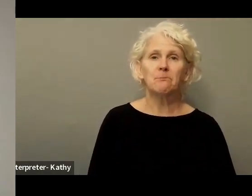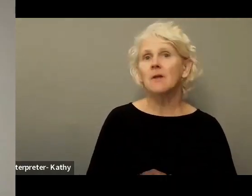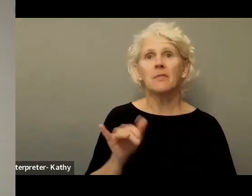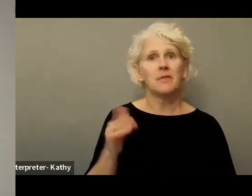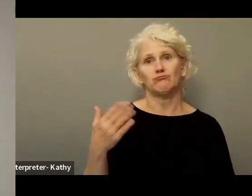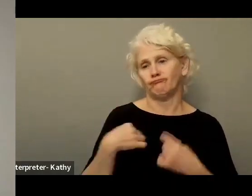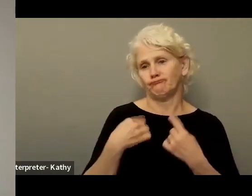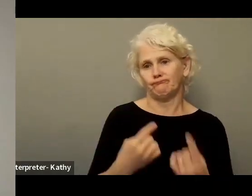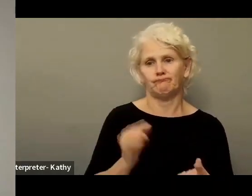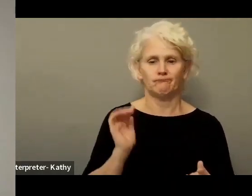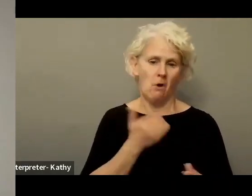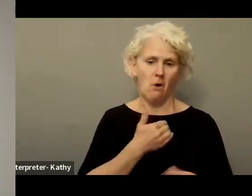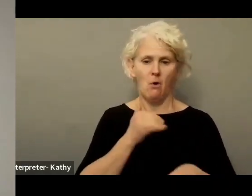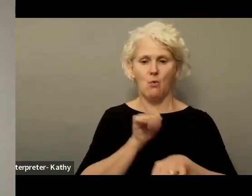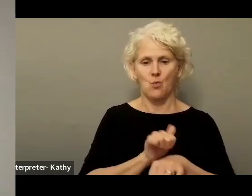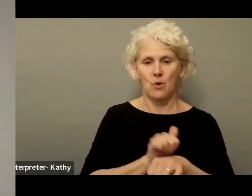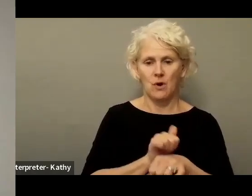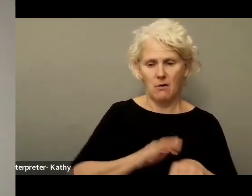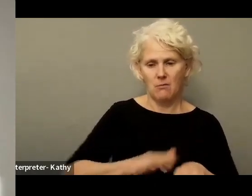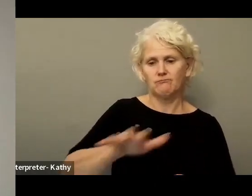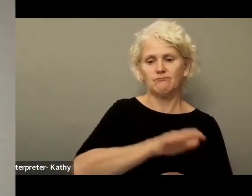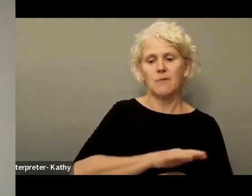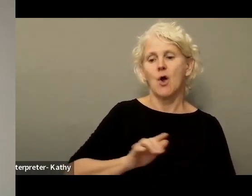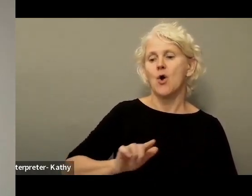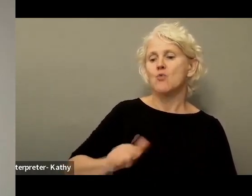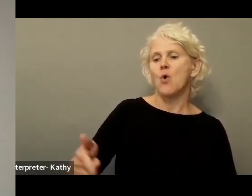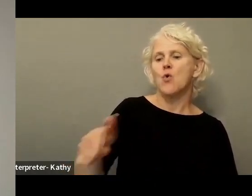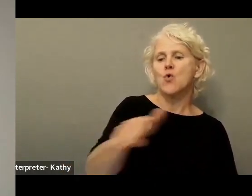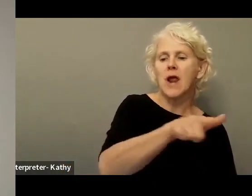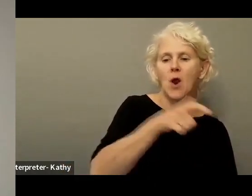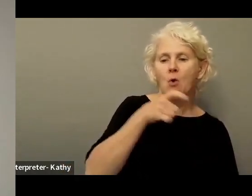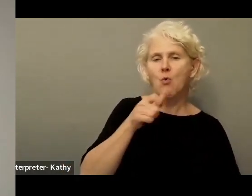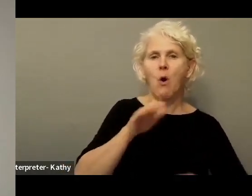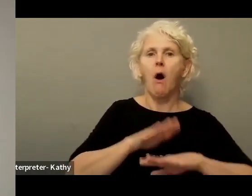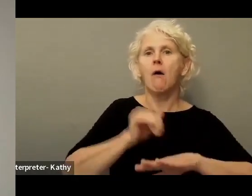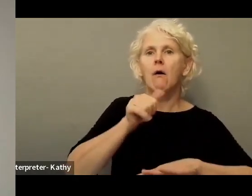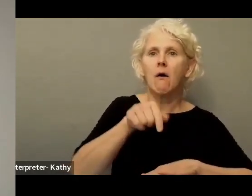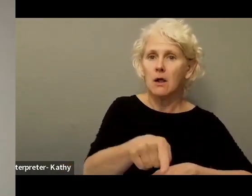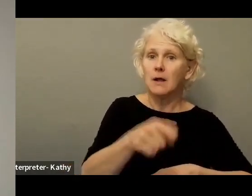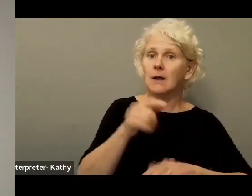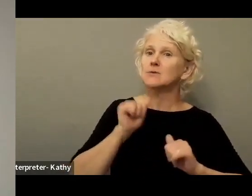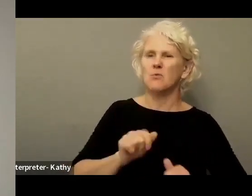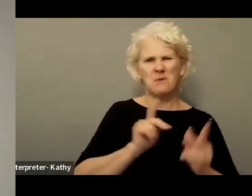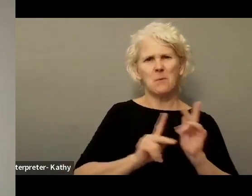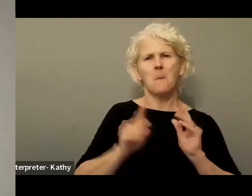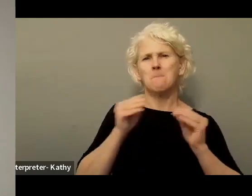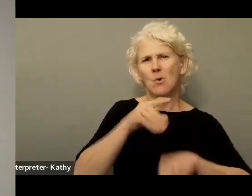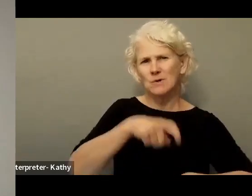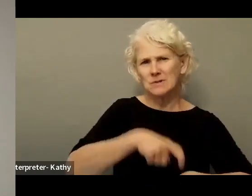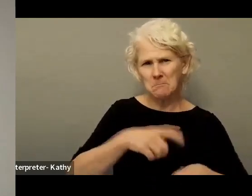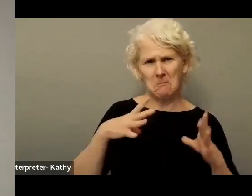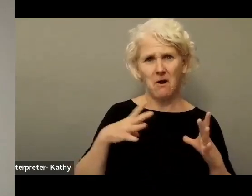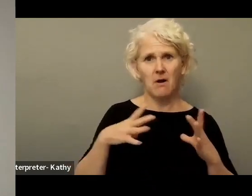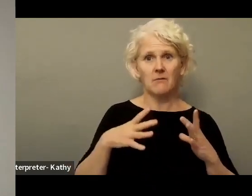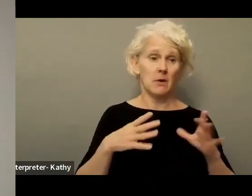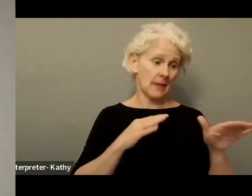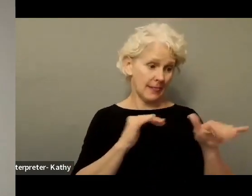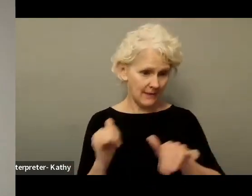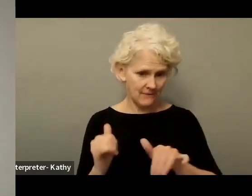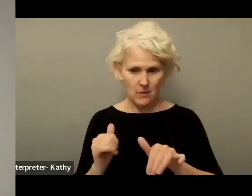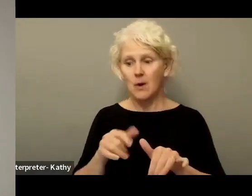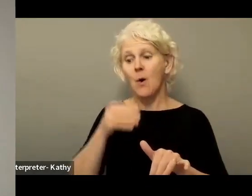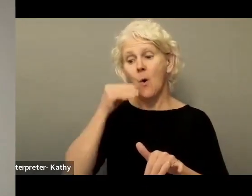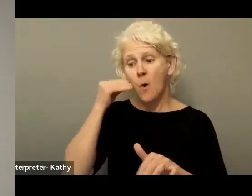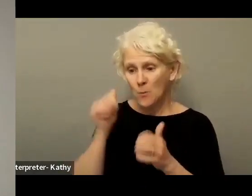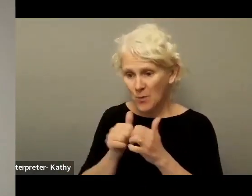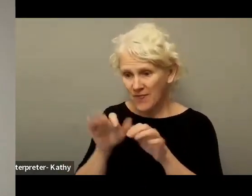been doing, rotating like our on-call so that people do get time off. So when they do leave work, they get to go home and spend time